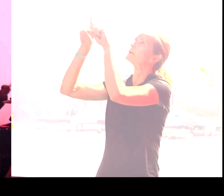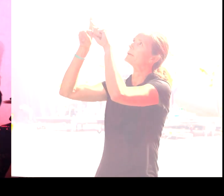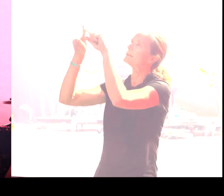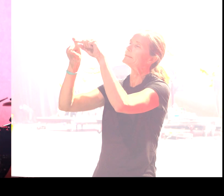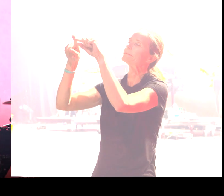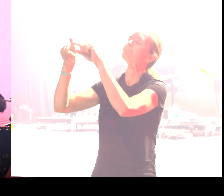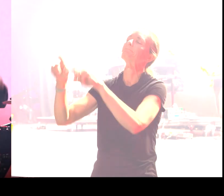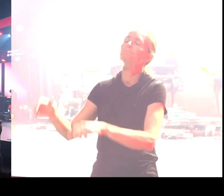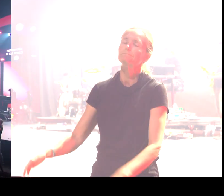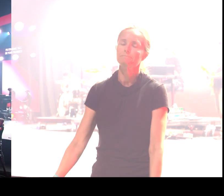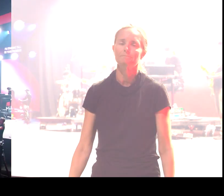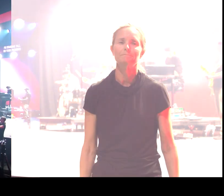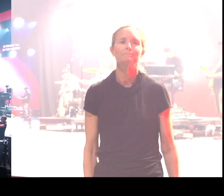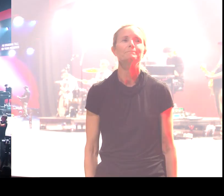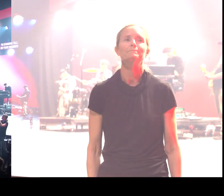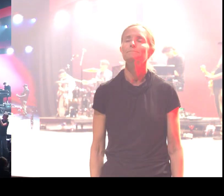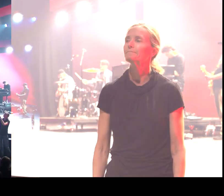your